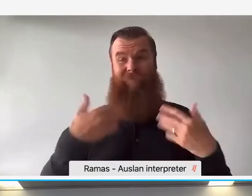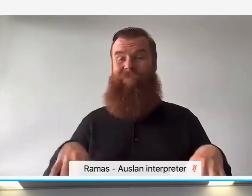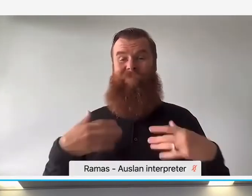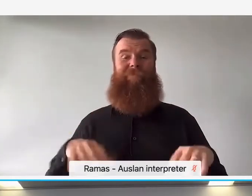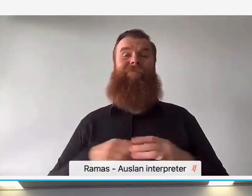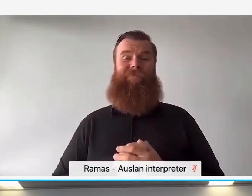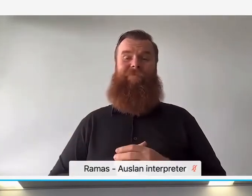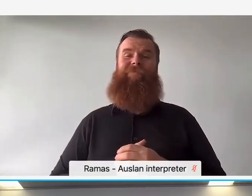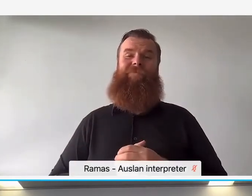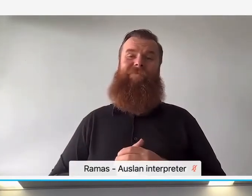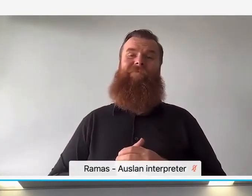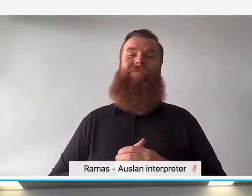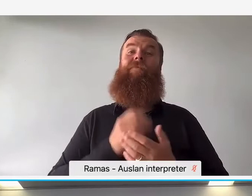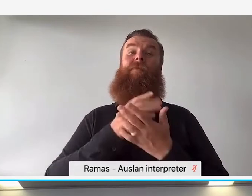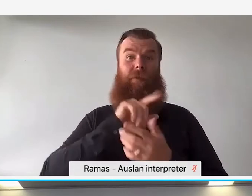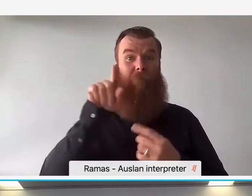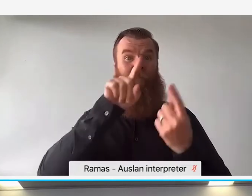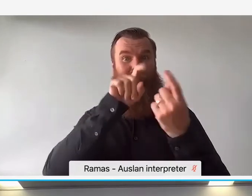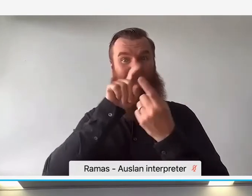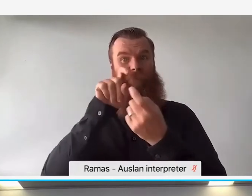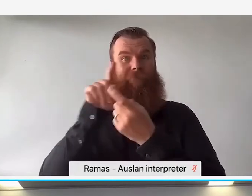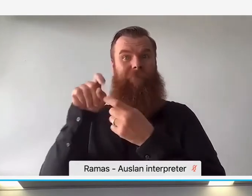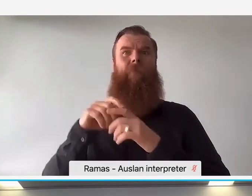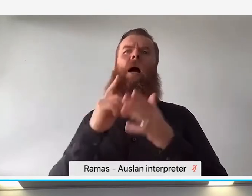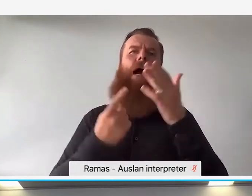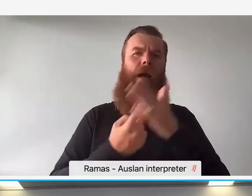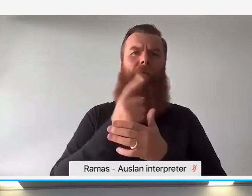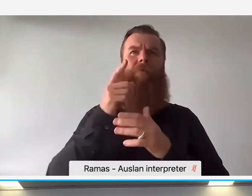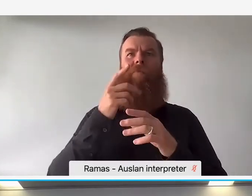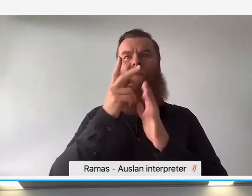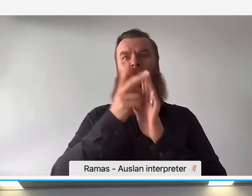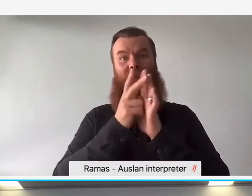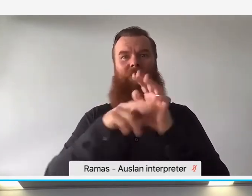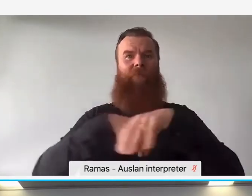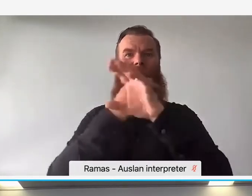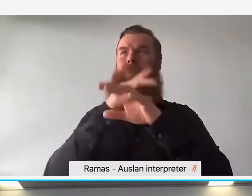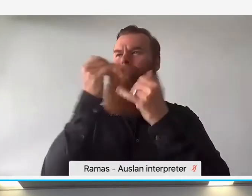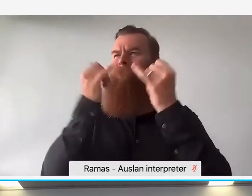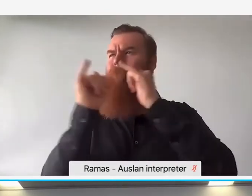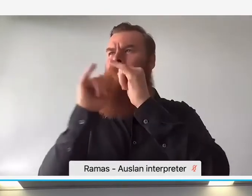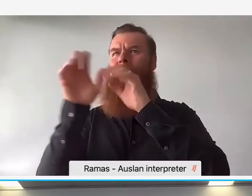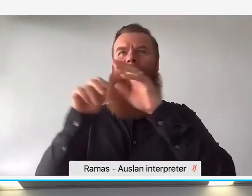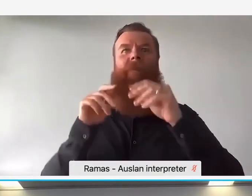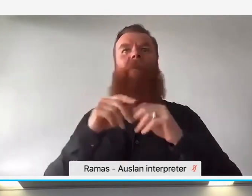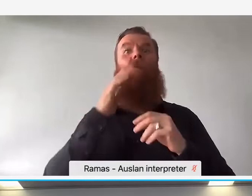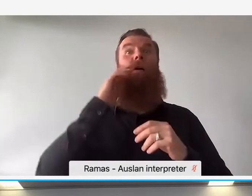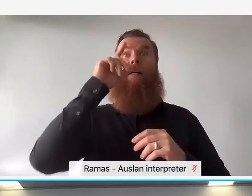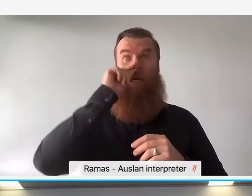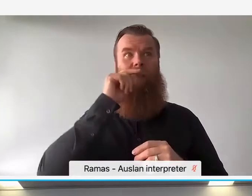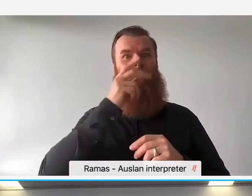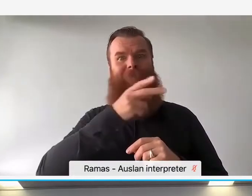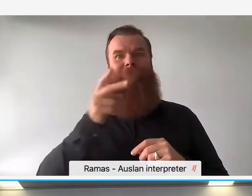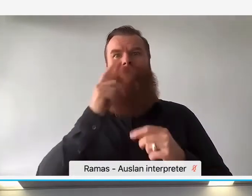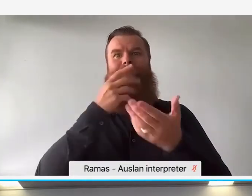Currently recruitment is occurring via video link, but when it is possible again, we highly encourage in-country